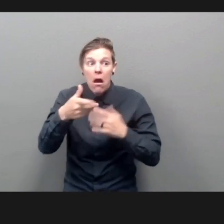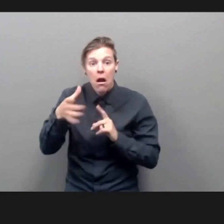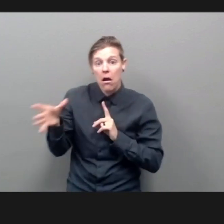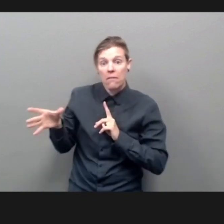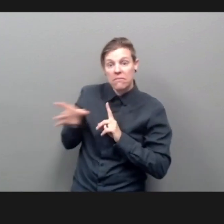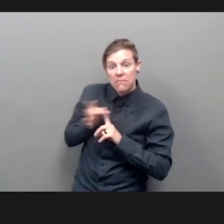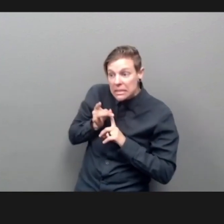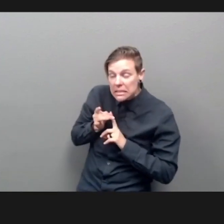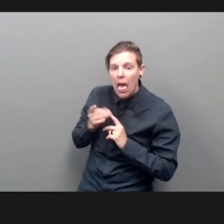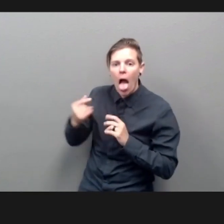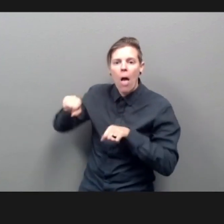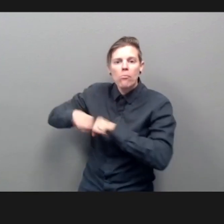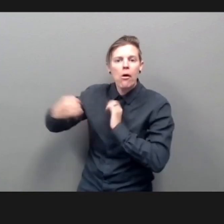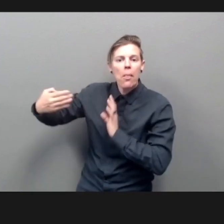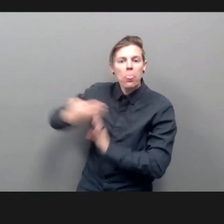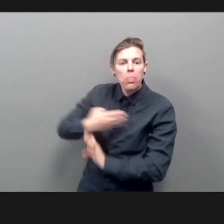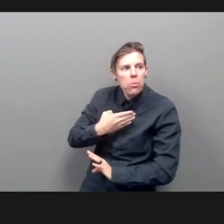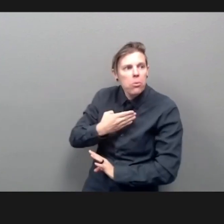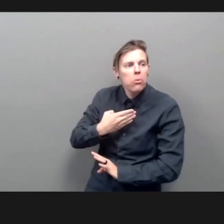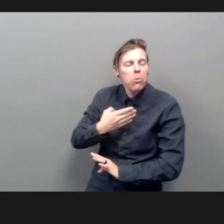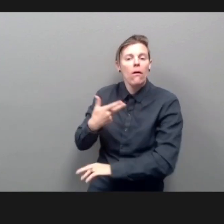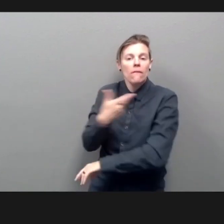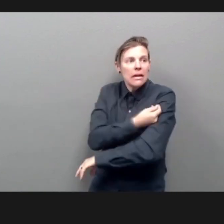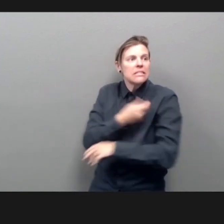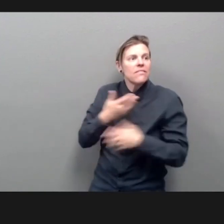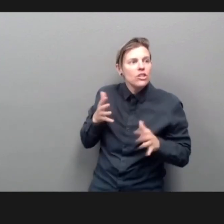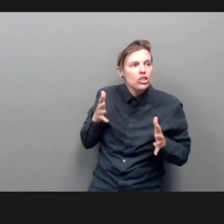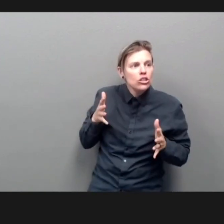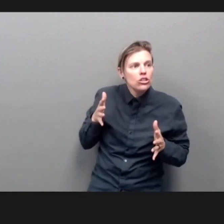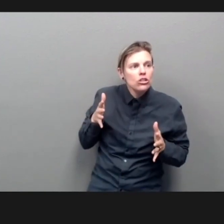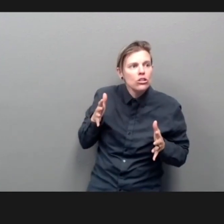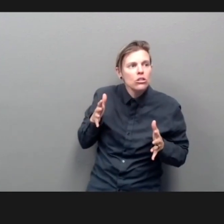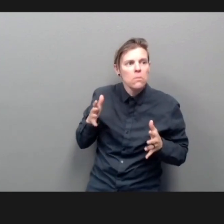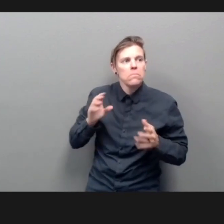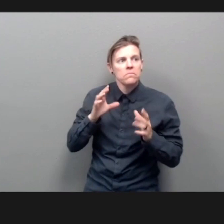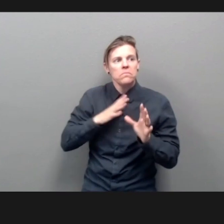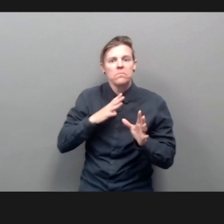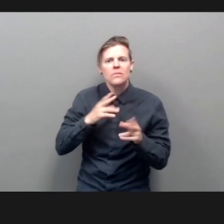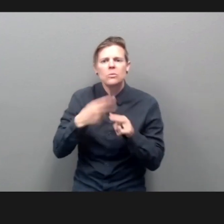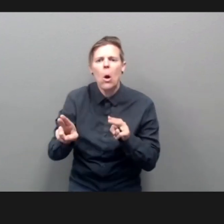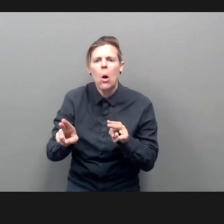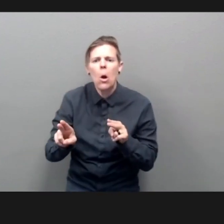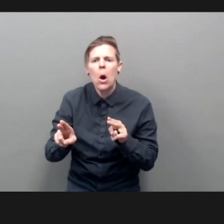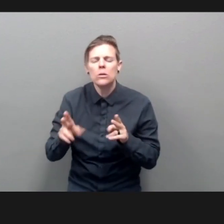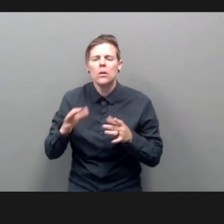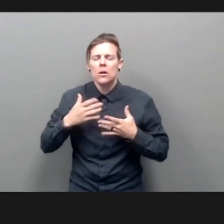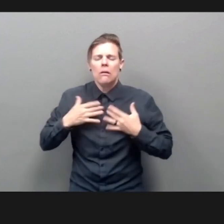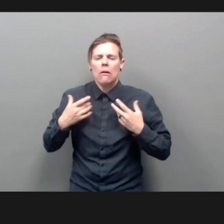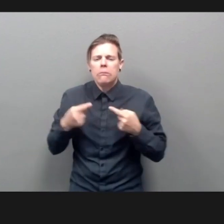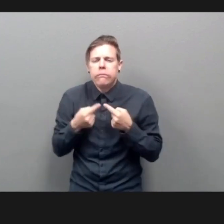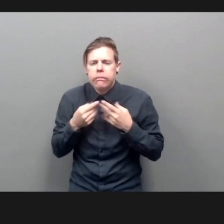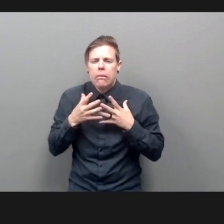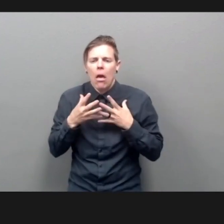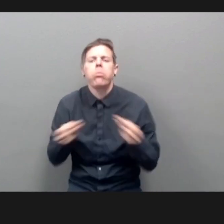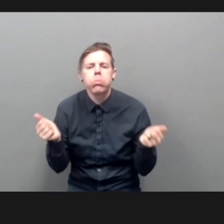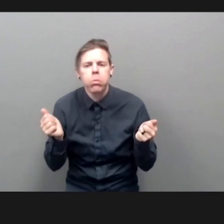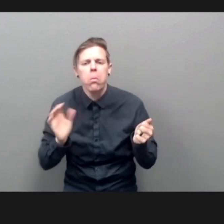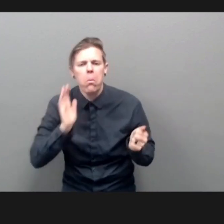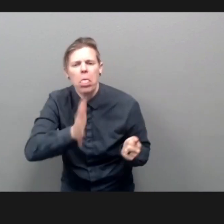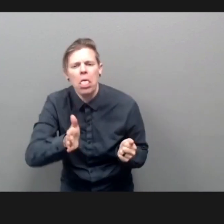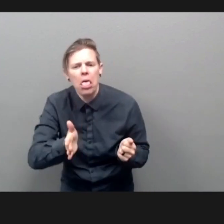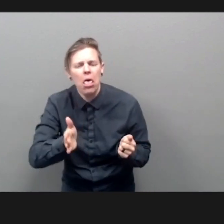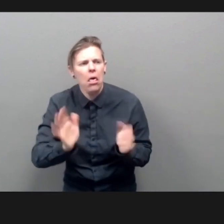too high, it means that you can't go to work, can't take care of your kids, can't be a nurse